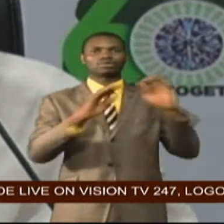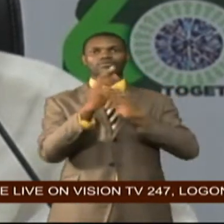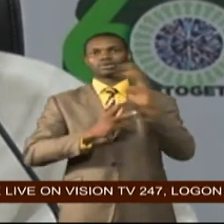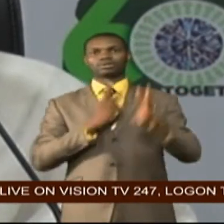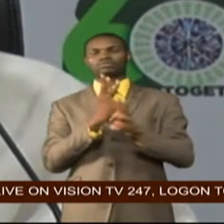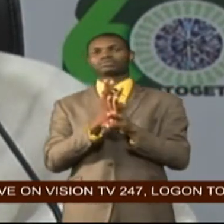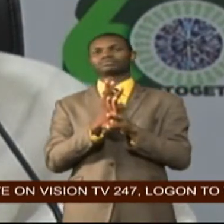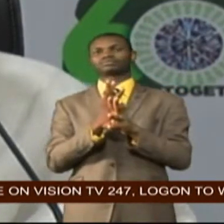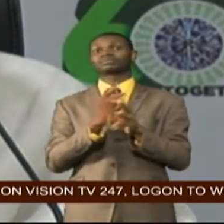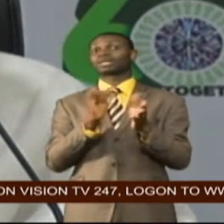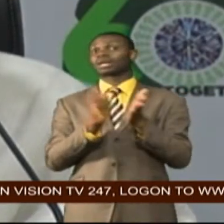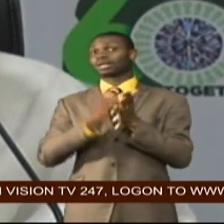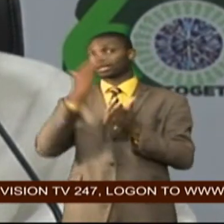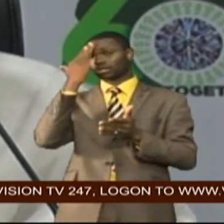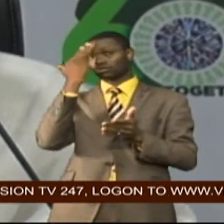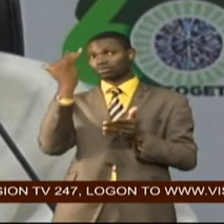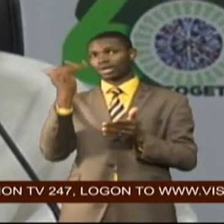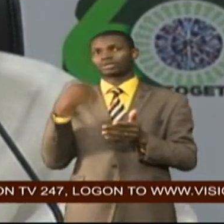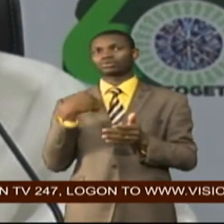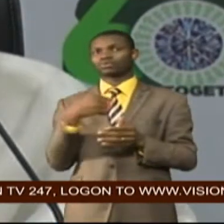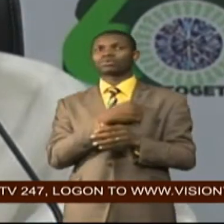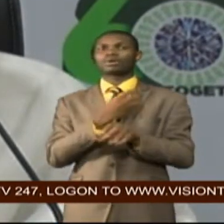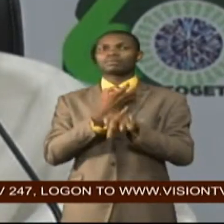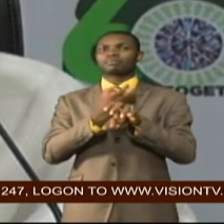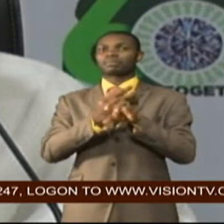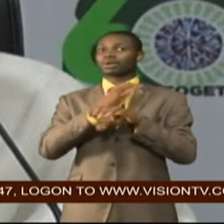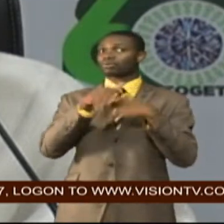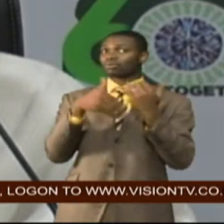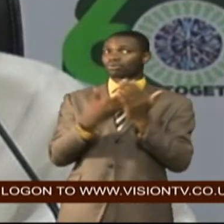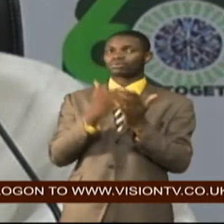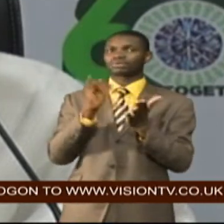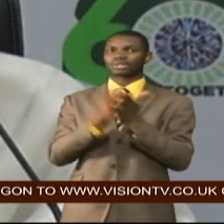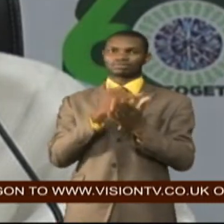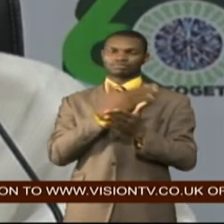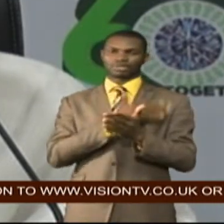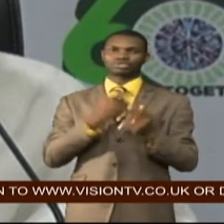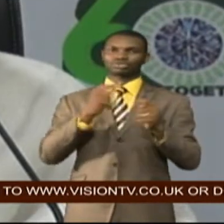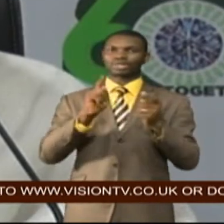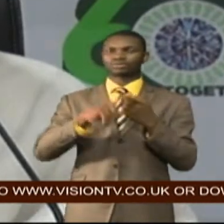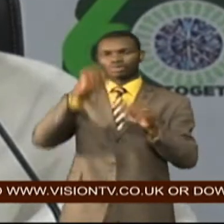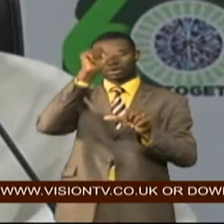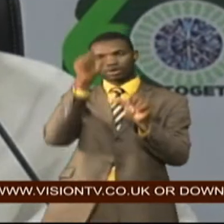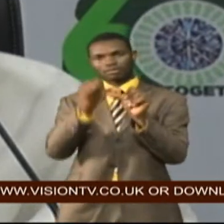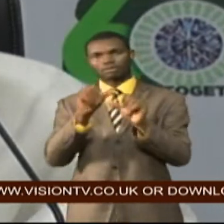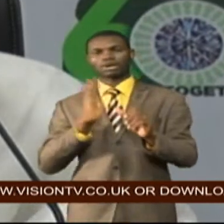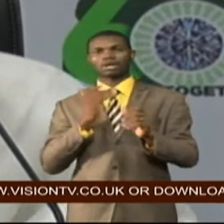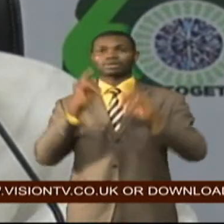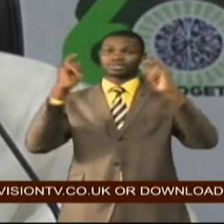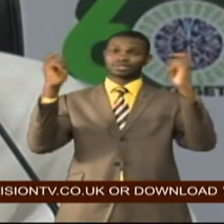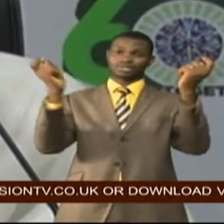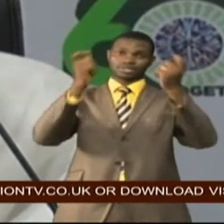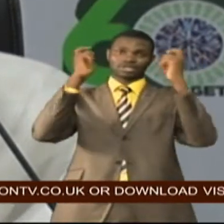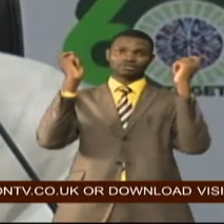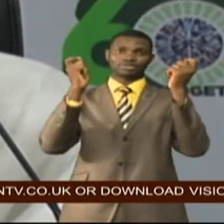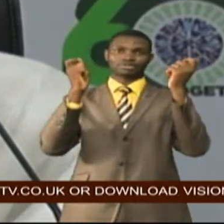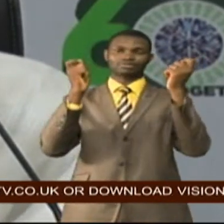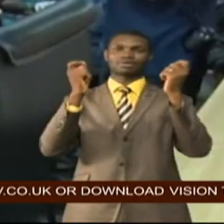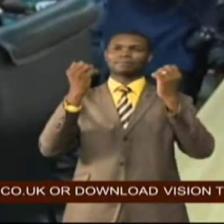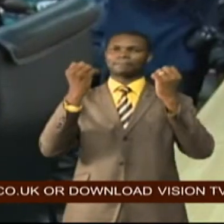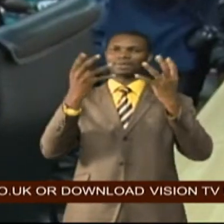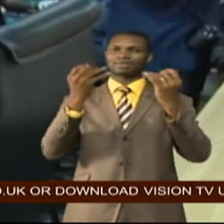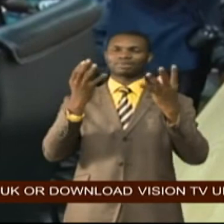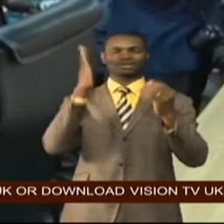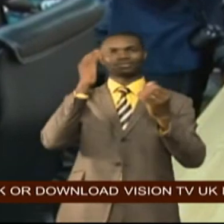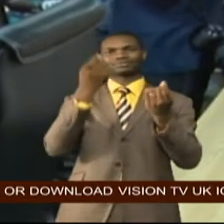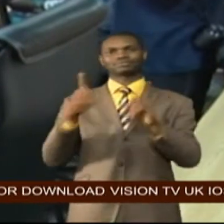Therefore, the pomp and pageantry that should have marked the celebration will be largely missing.